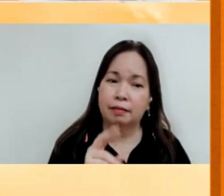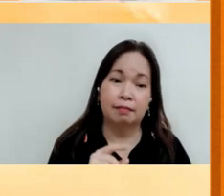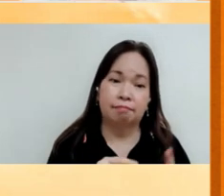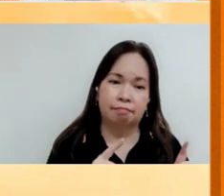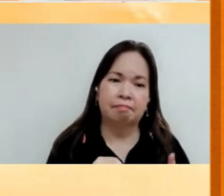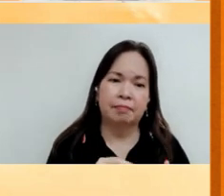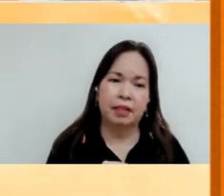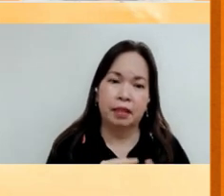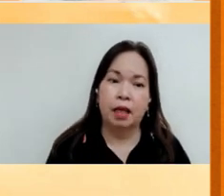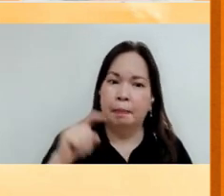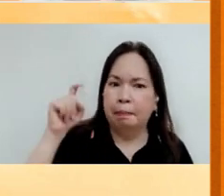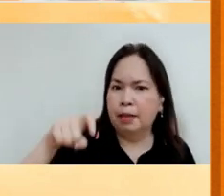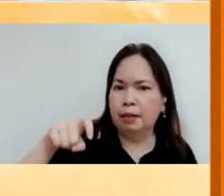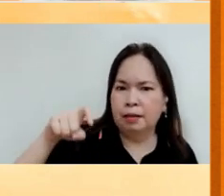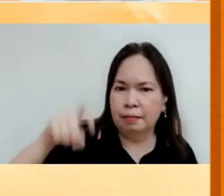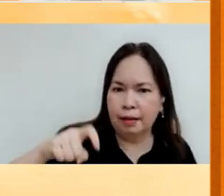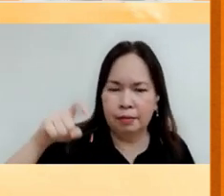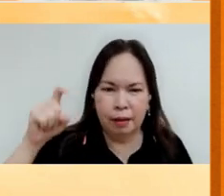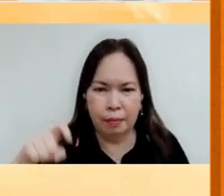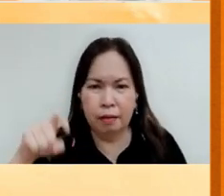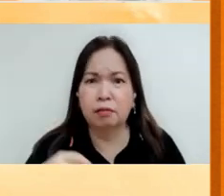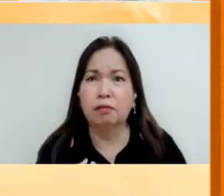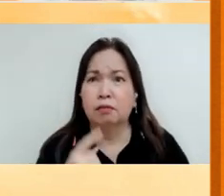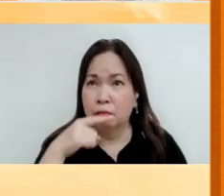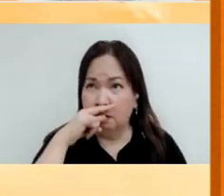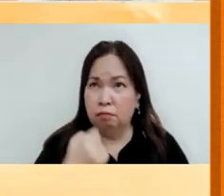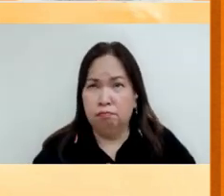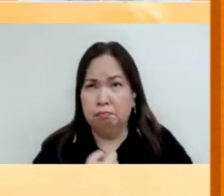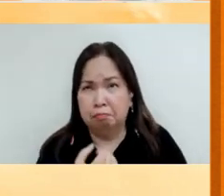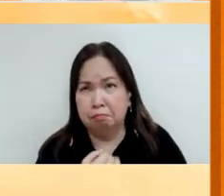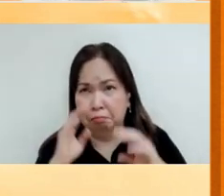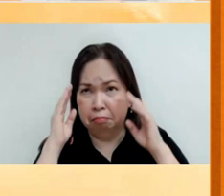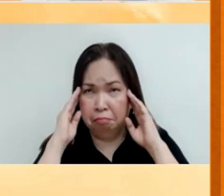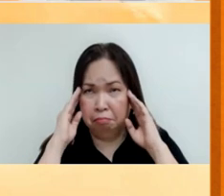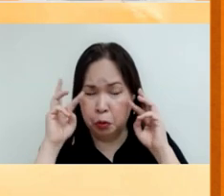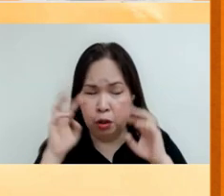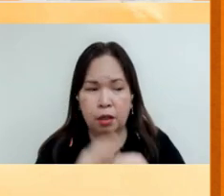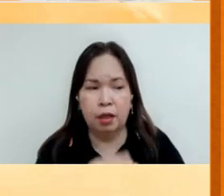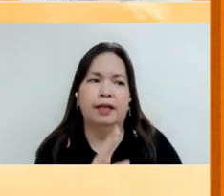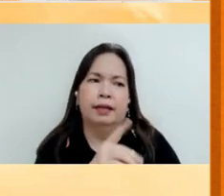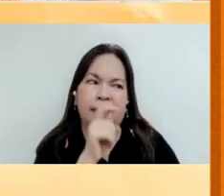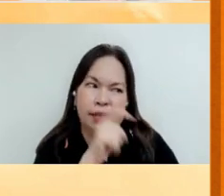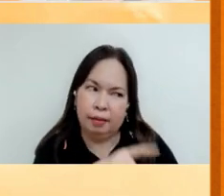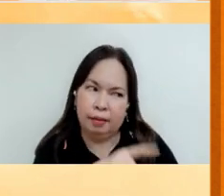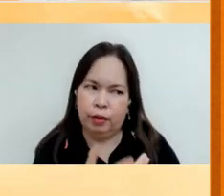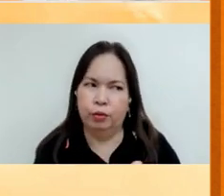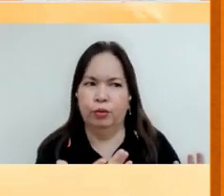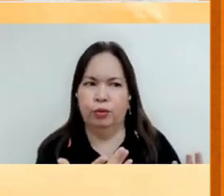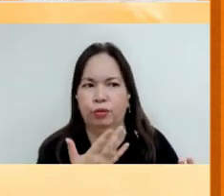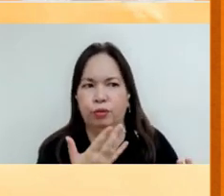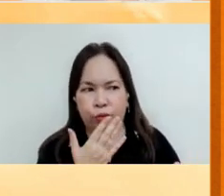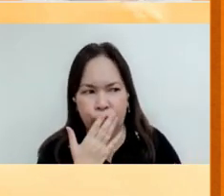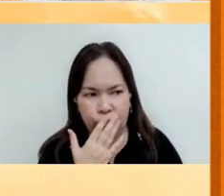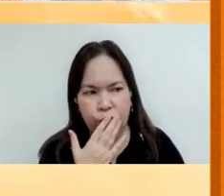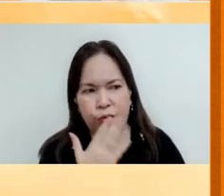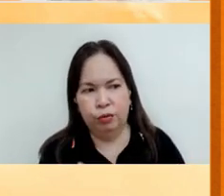kids express their anxiety, no? Sometimes you would respond, dapat magpasalamat ka, nung panahon ko nga, ganito,